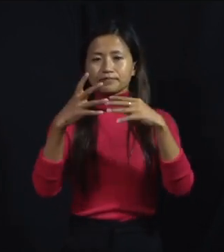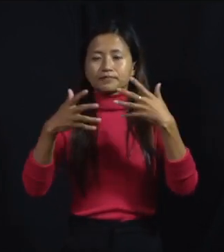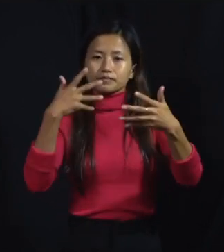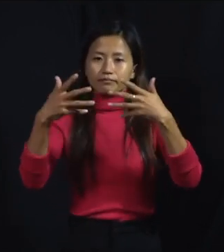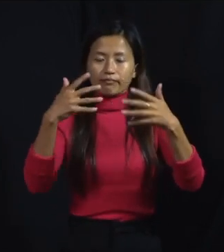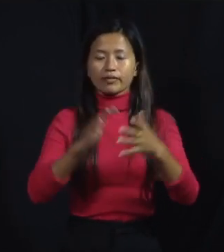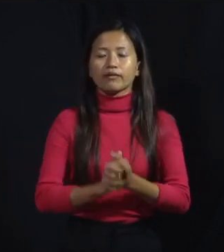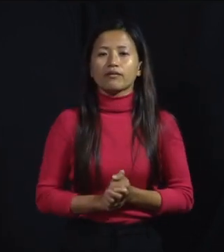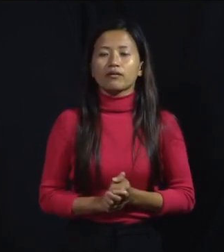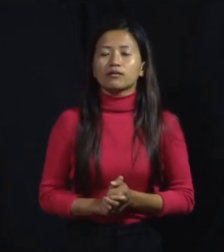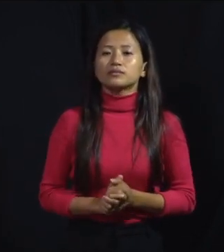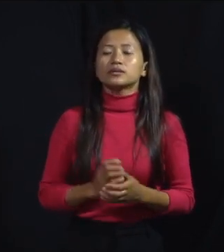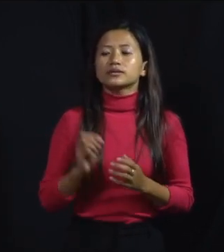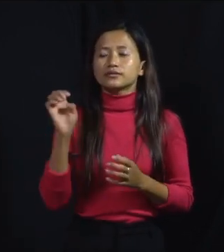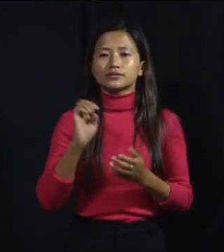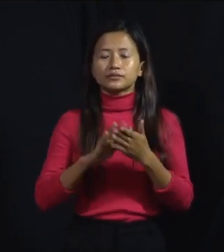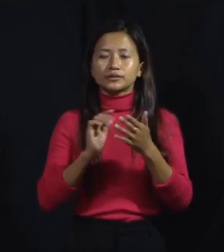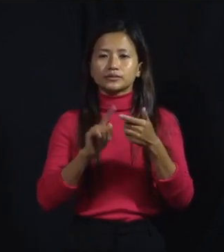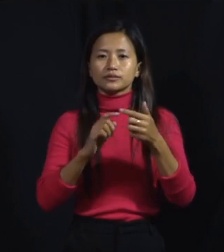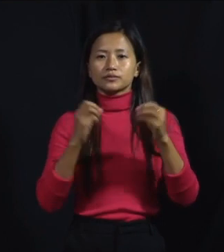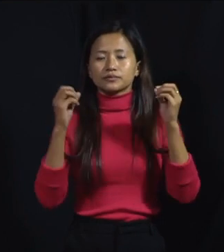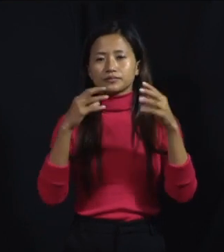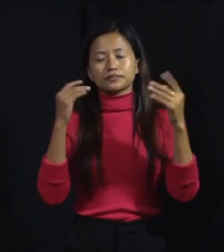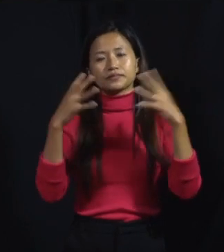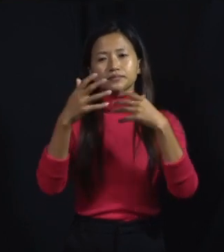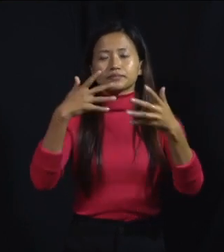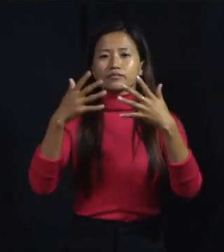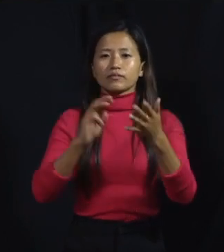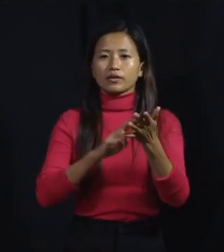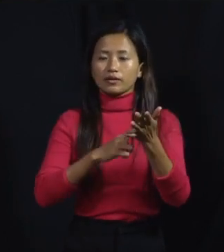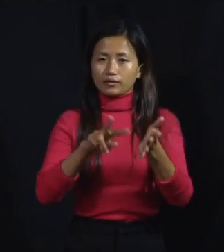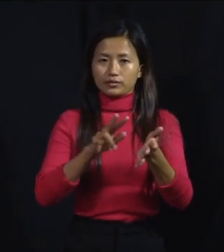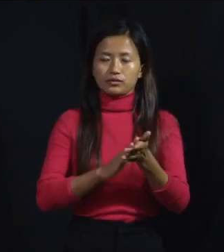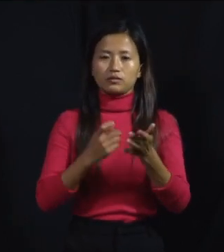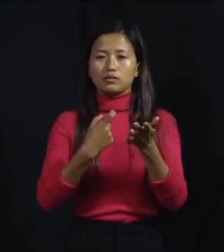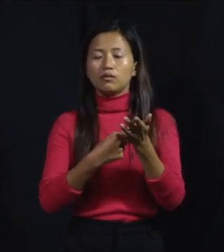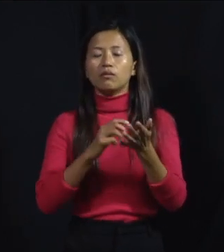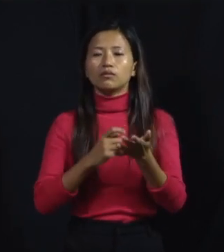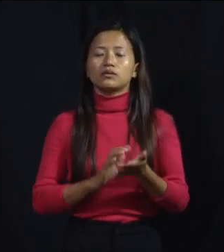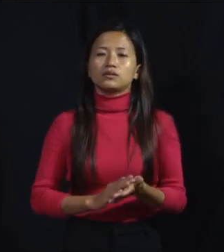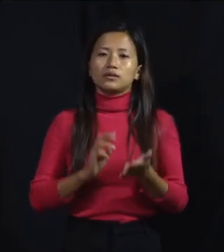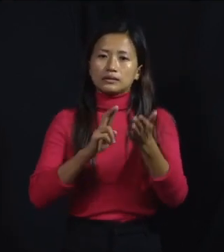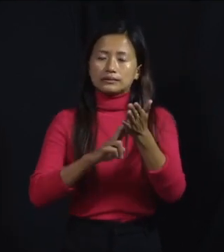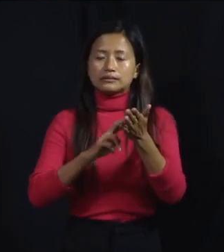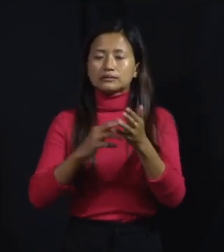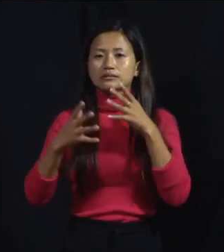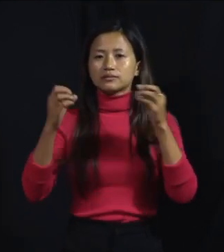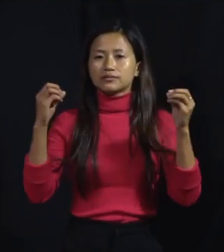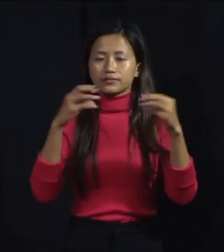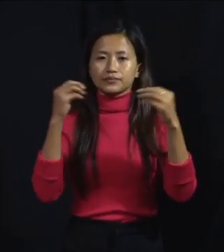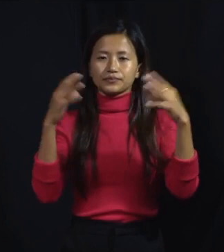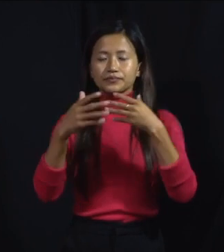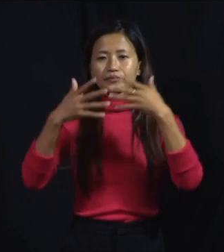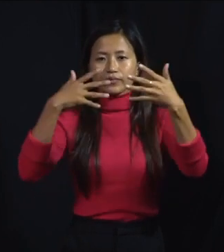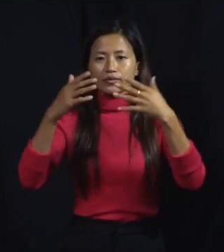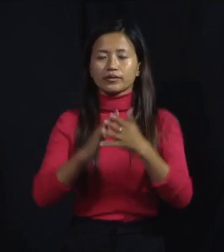so here environment, we can understand it as nurture or environment. And in the previous